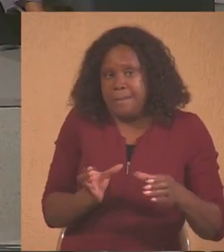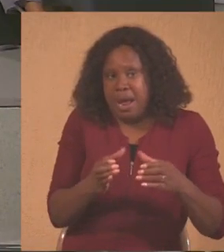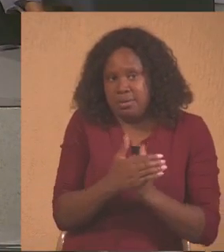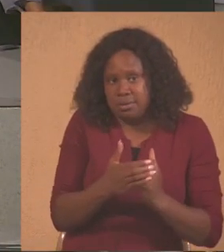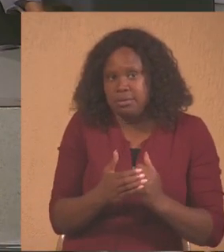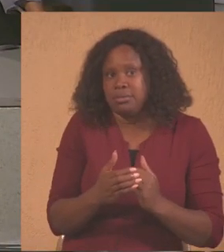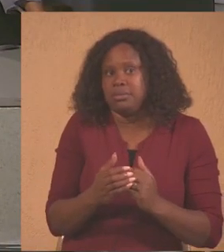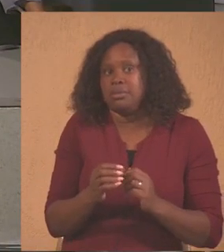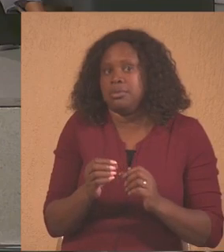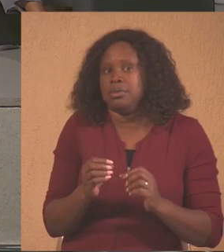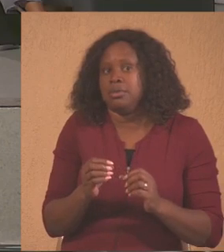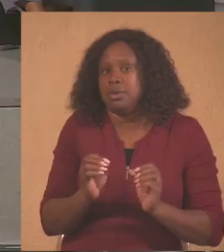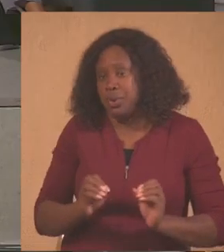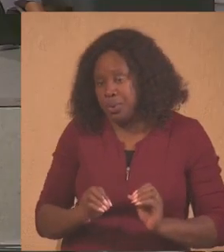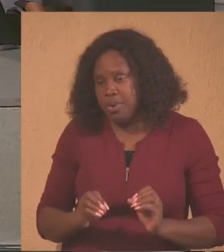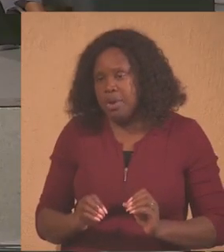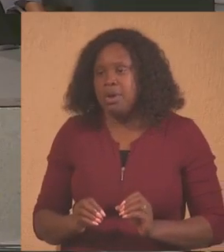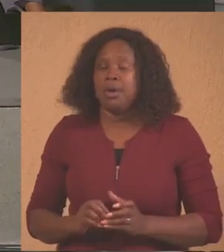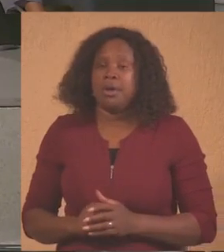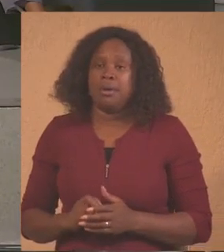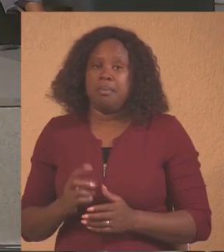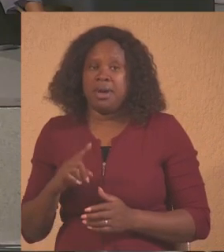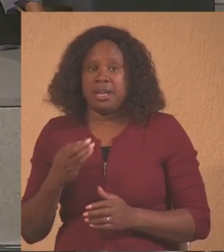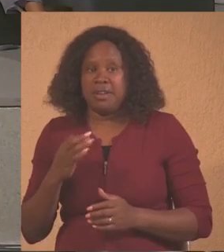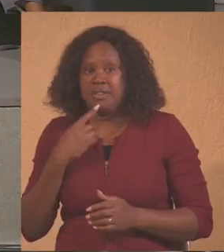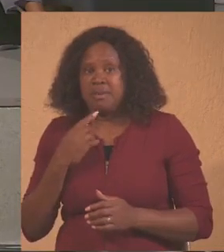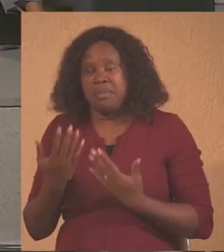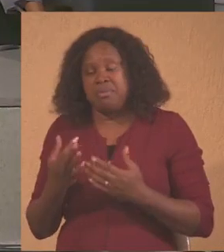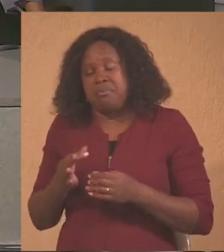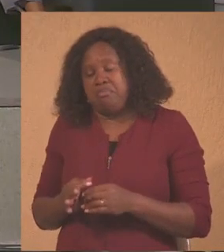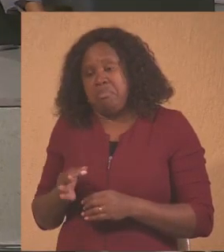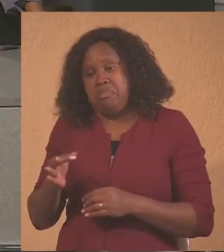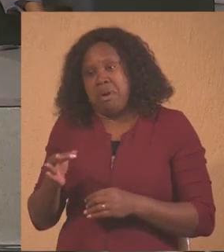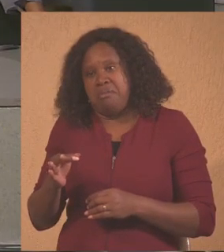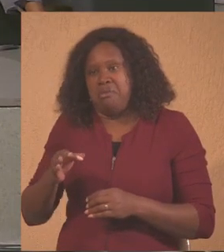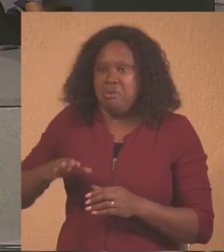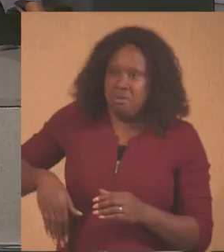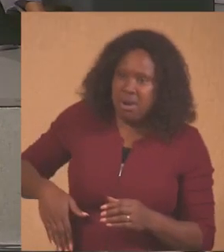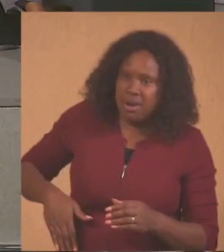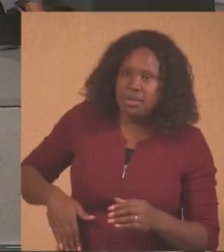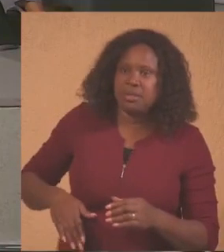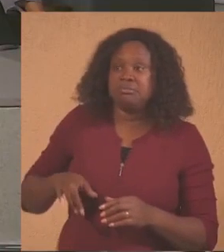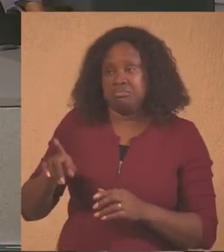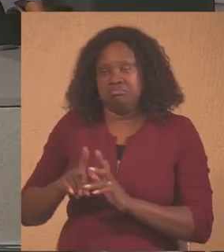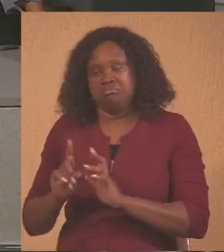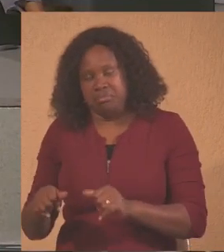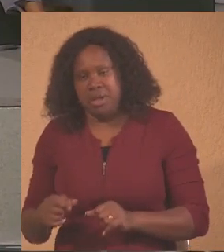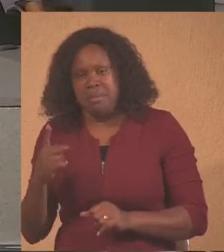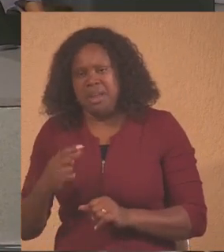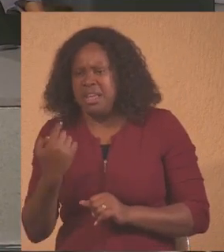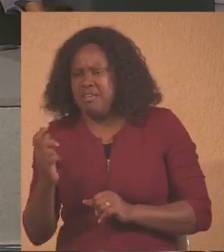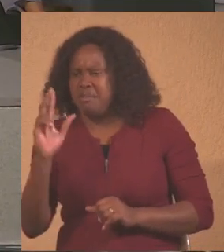or so while we arrange, that could happen. So every Namibian who is